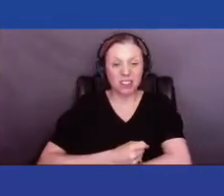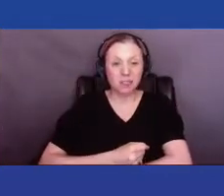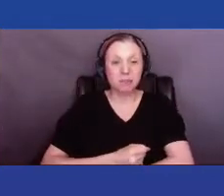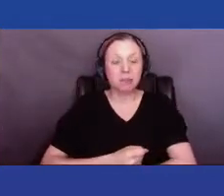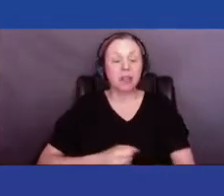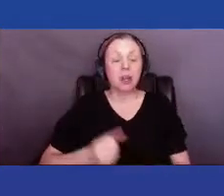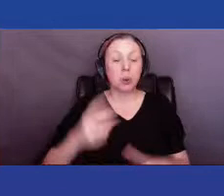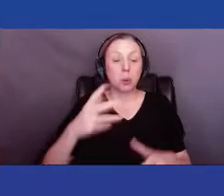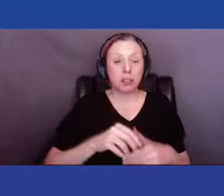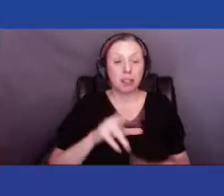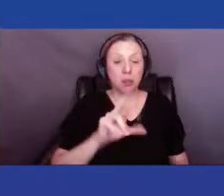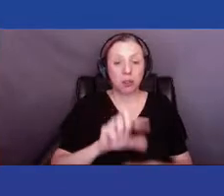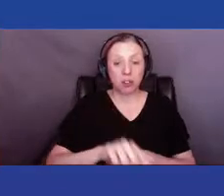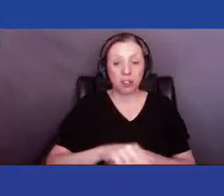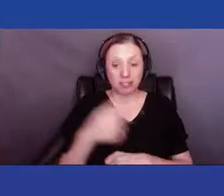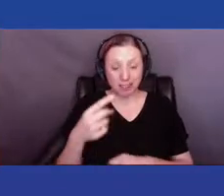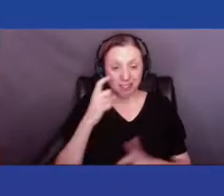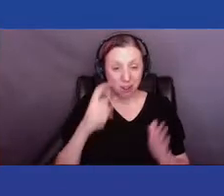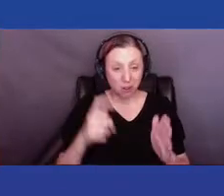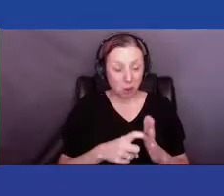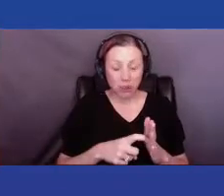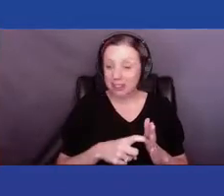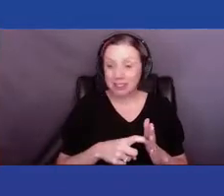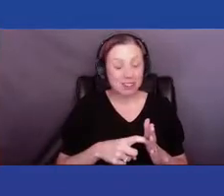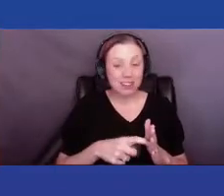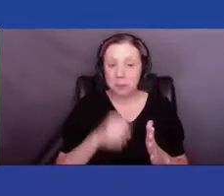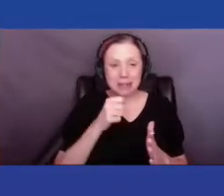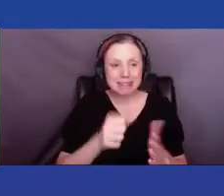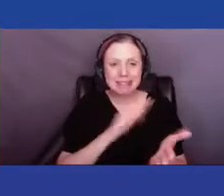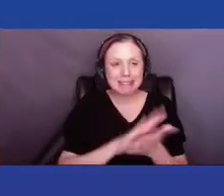cited violations. Next slide.